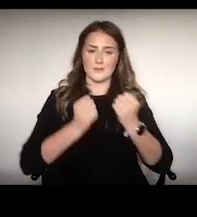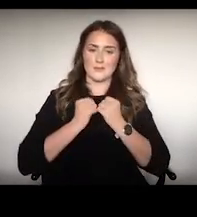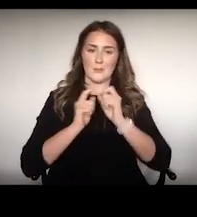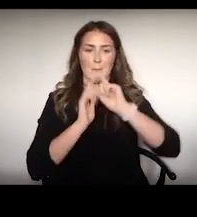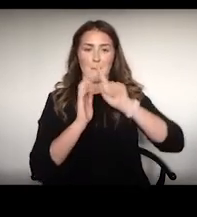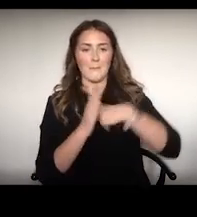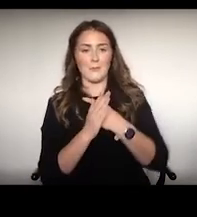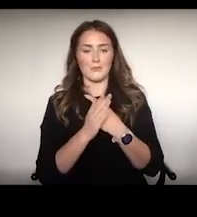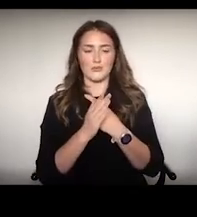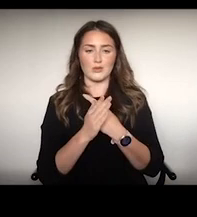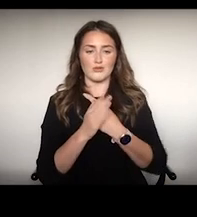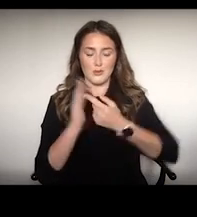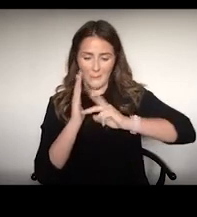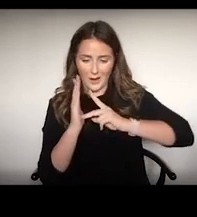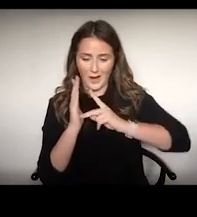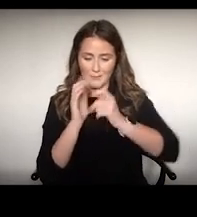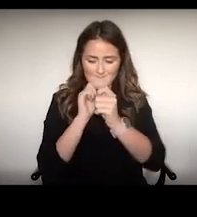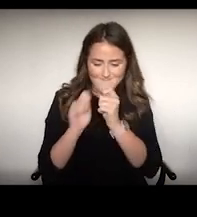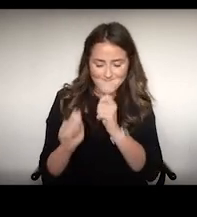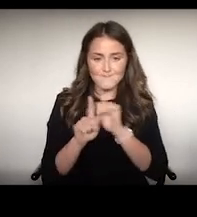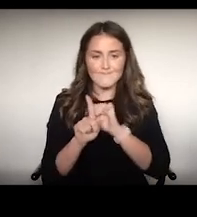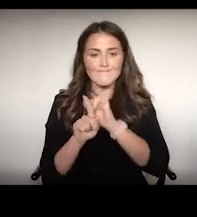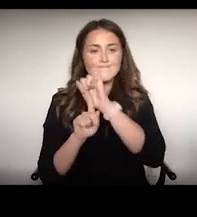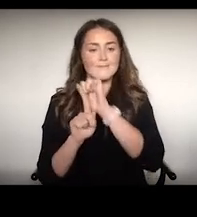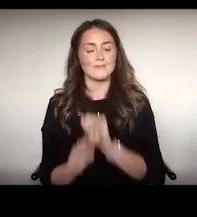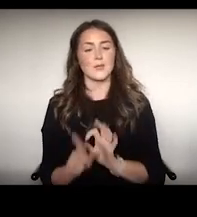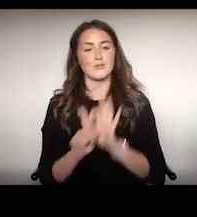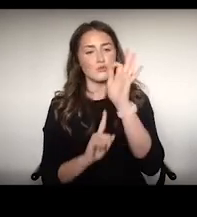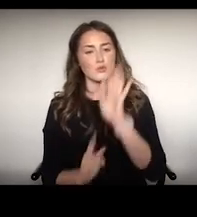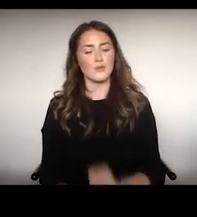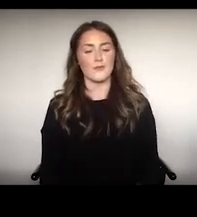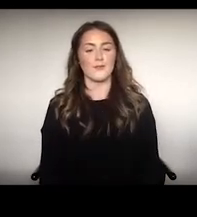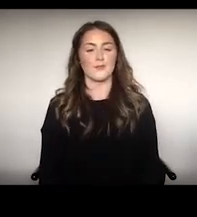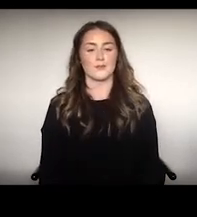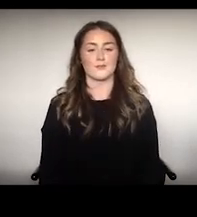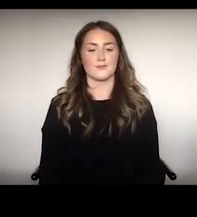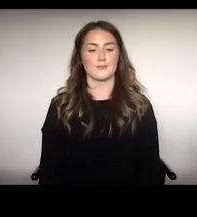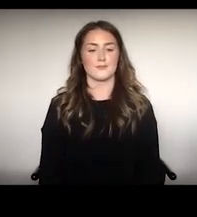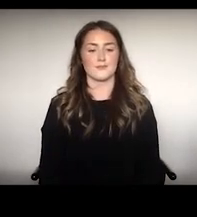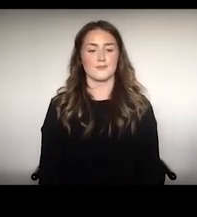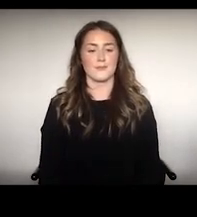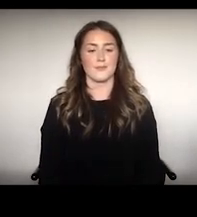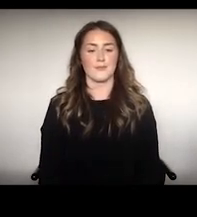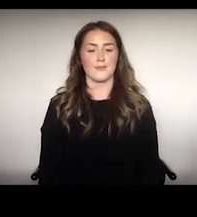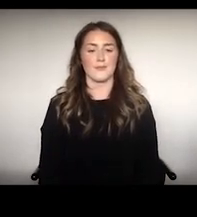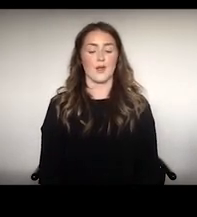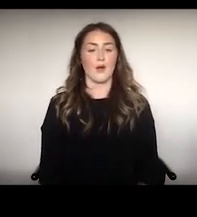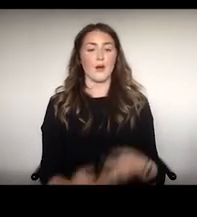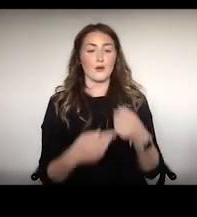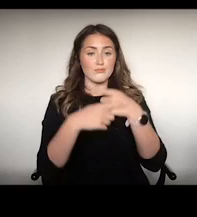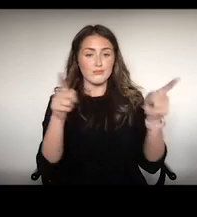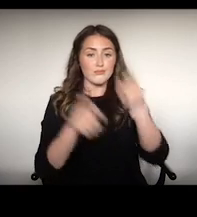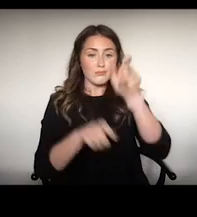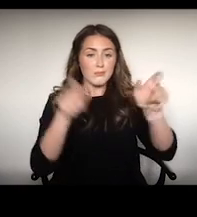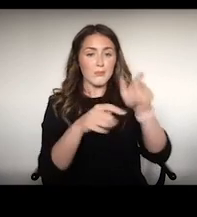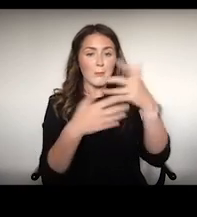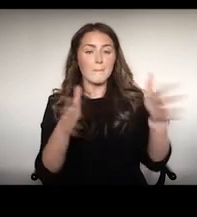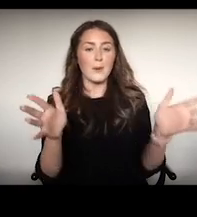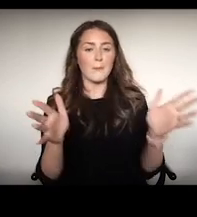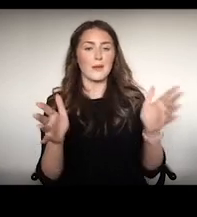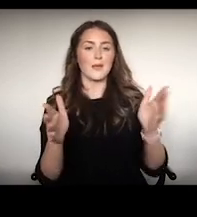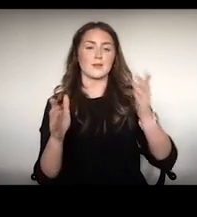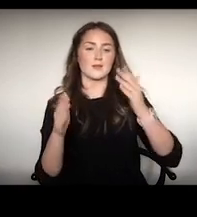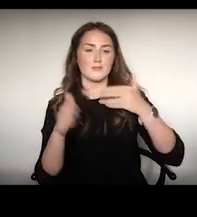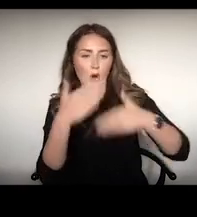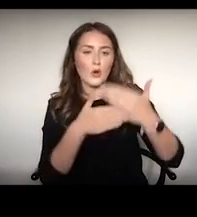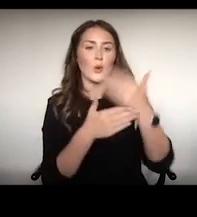of 2020 has helped us further shape the development of the project. We've also made some changes to the project as a